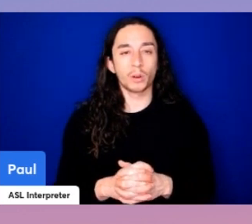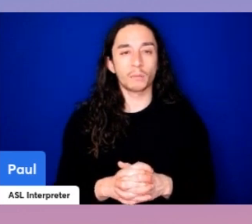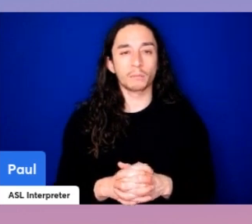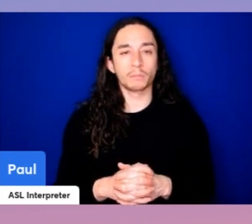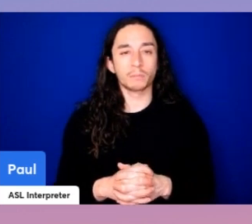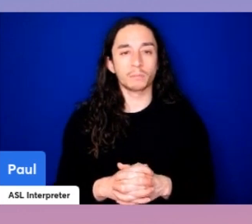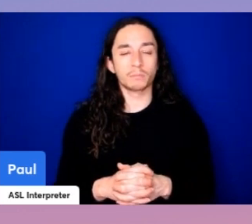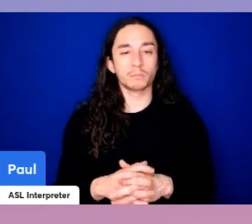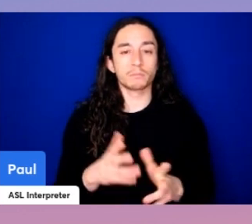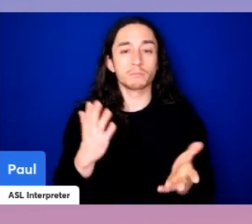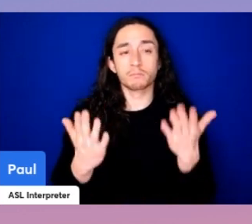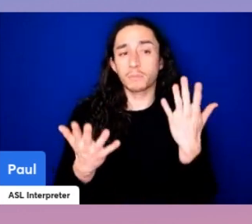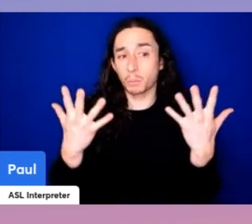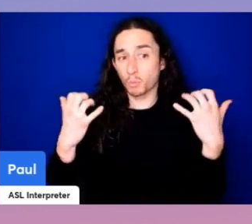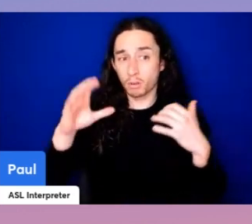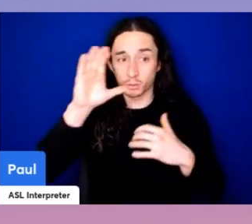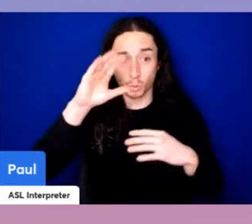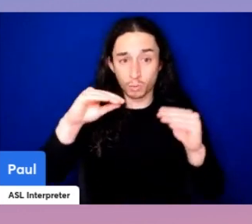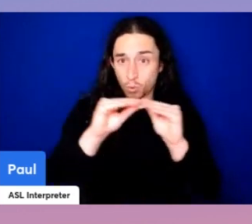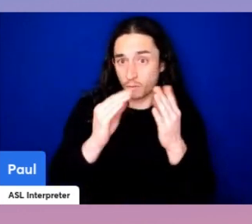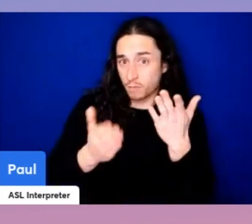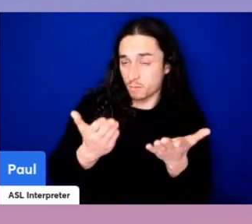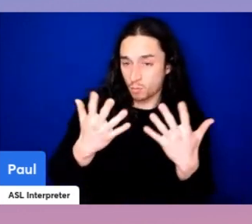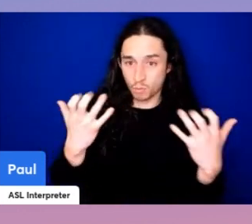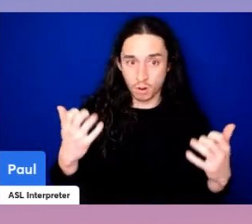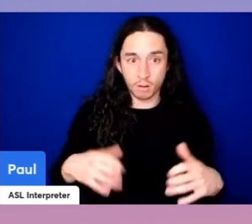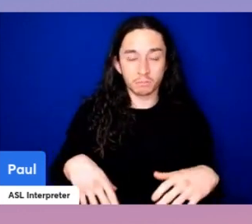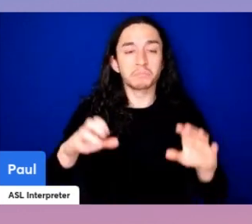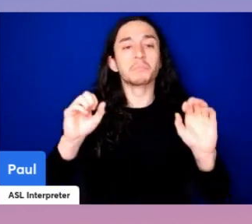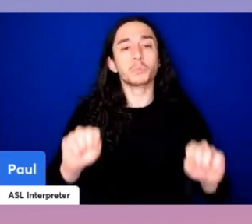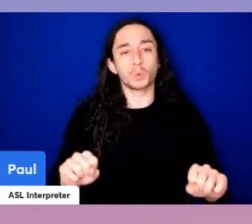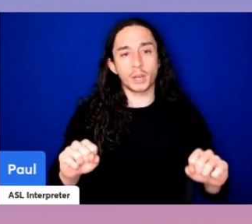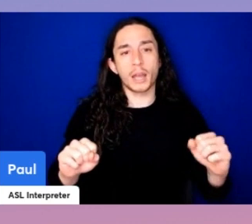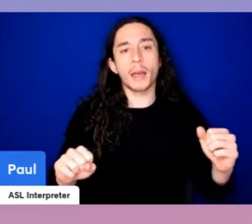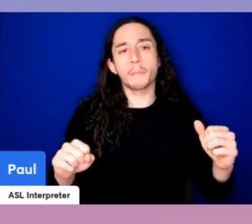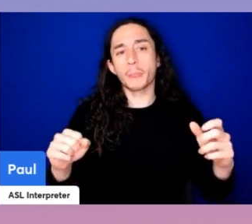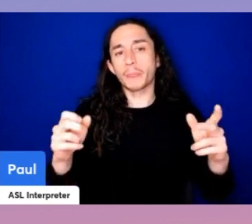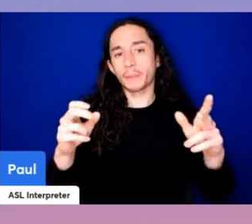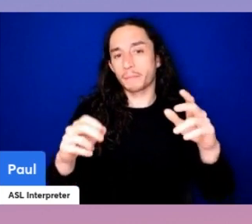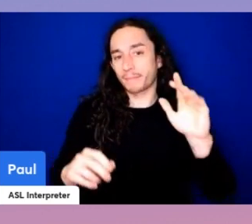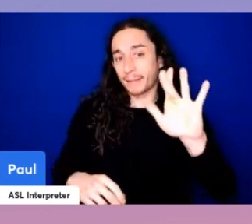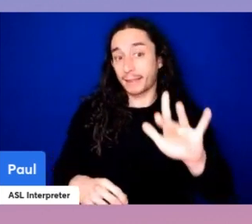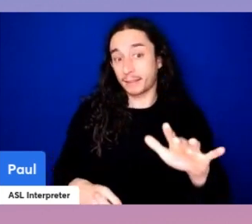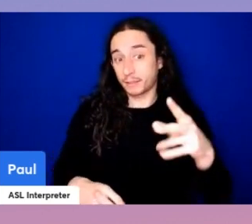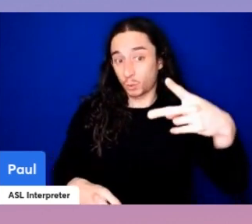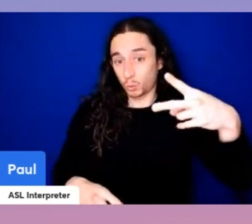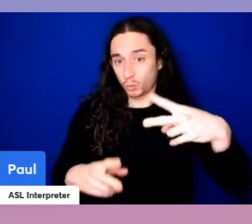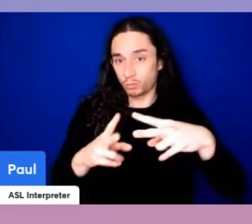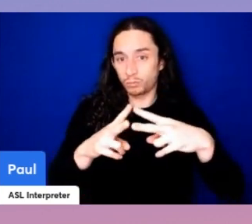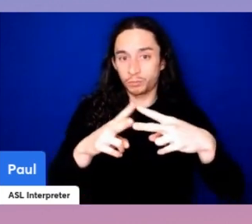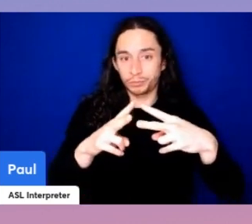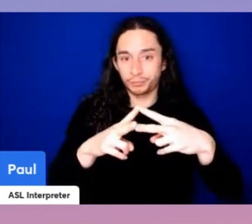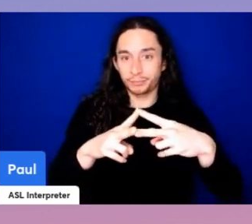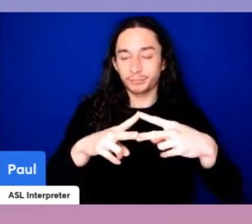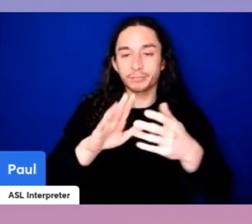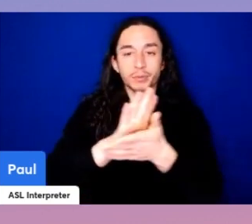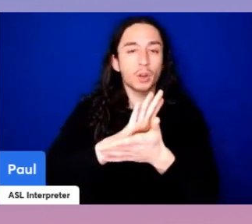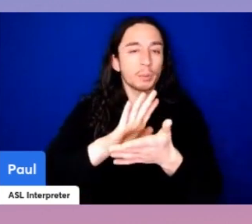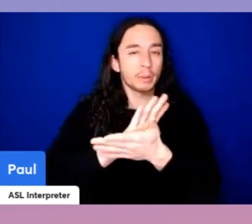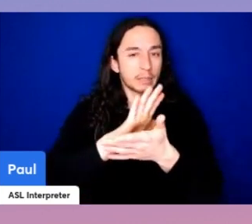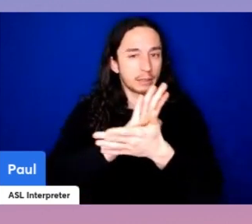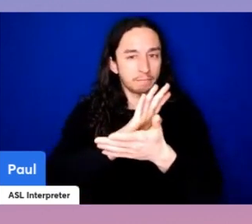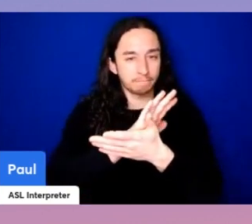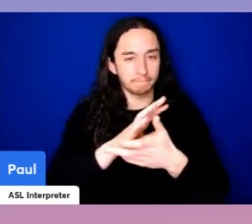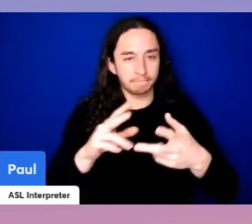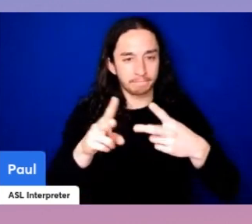maybe want to explore more, so you can visit these two blogs,